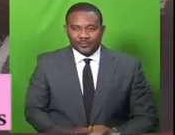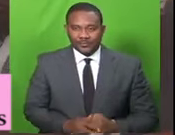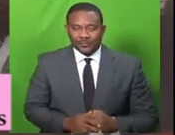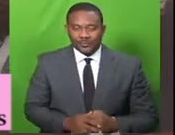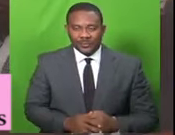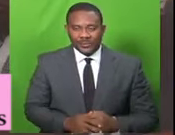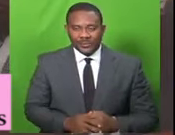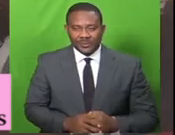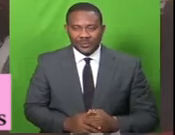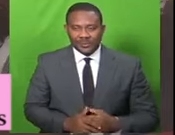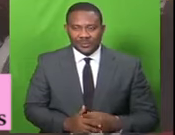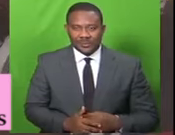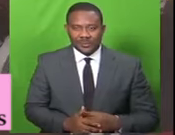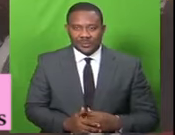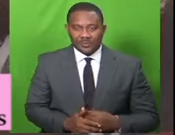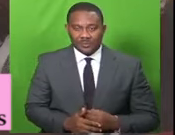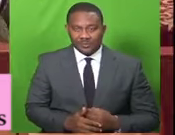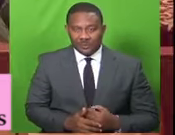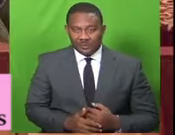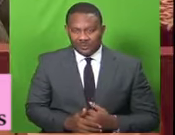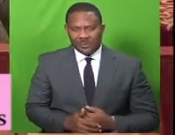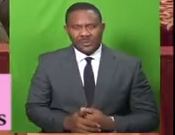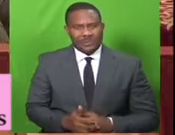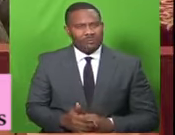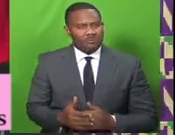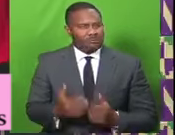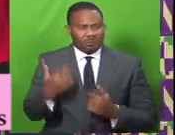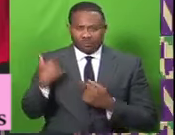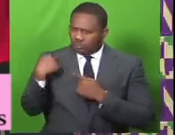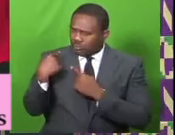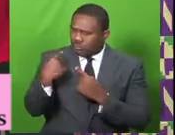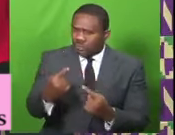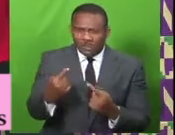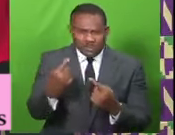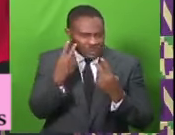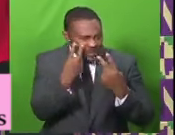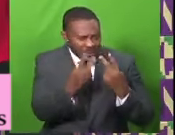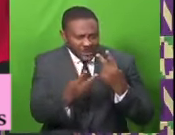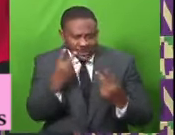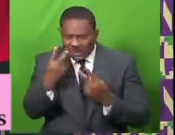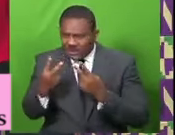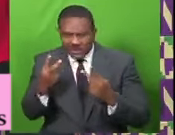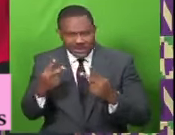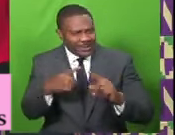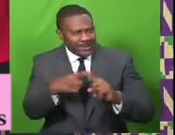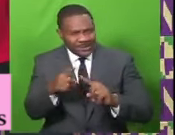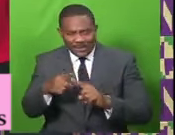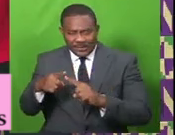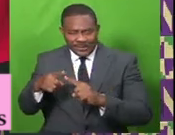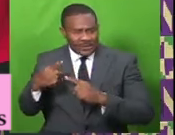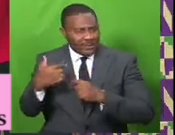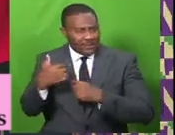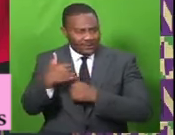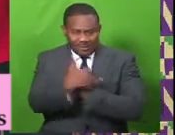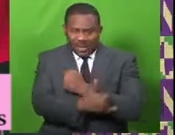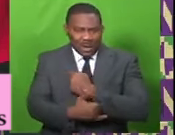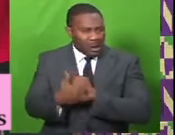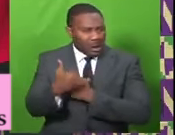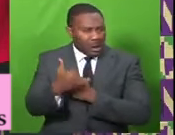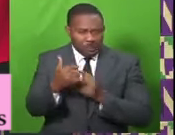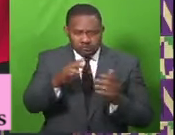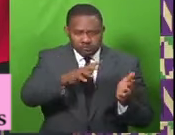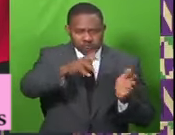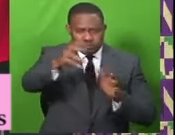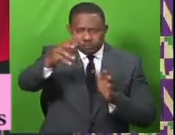Throughout history, there are many instances of nations going through periods where dark clouds create shadows